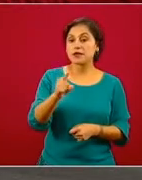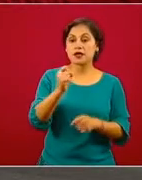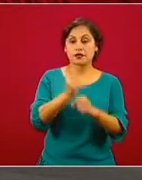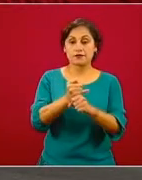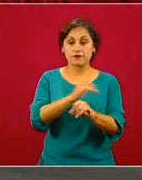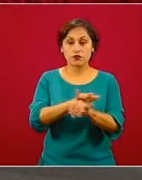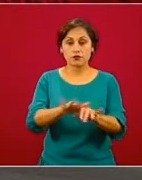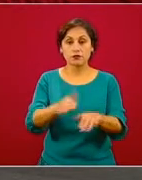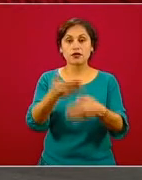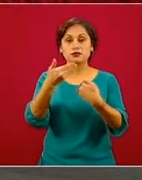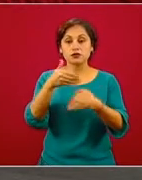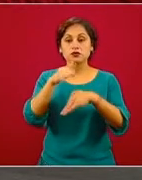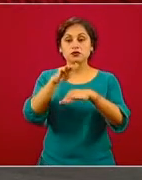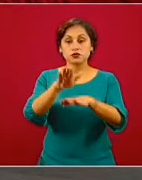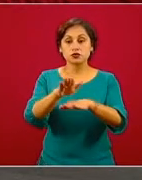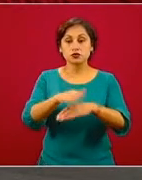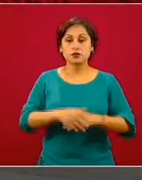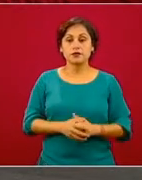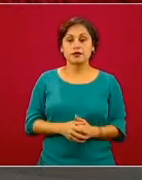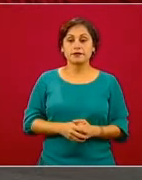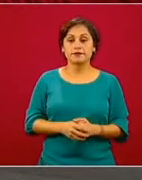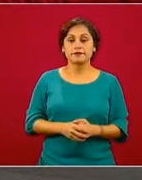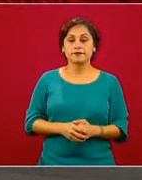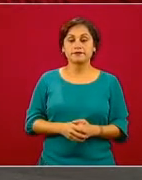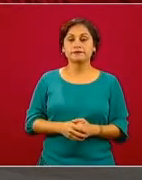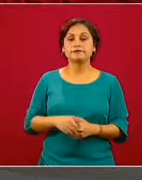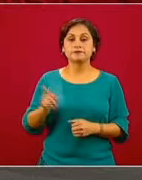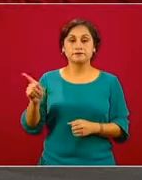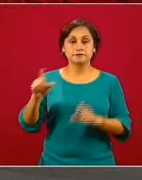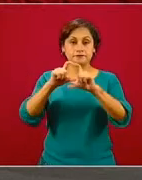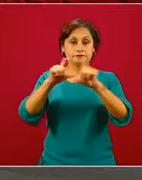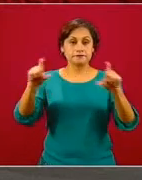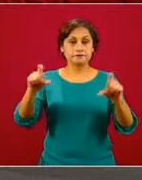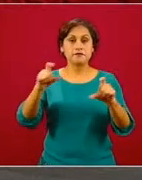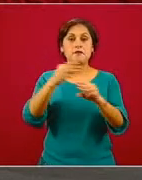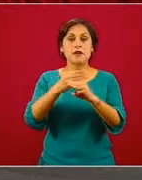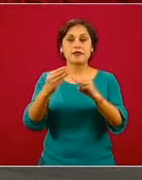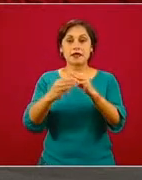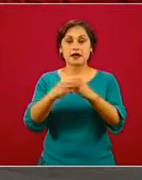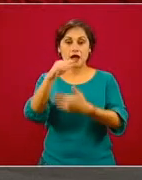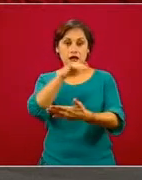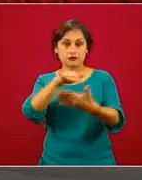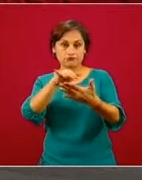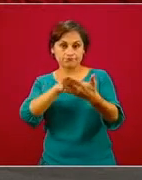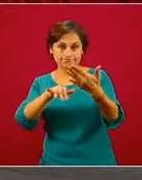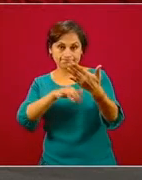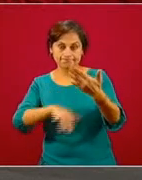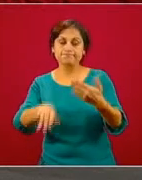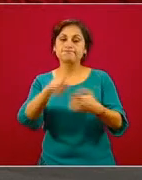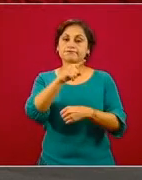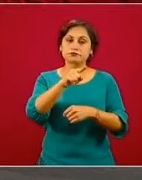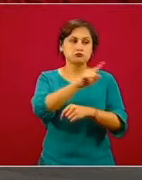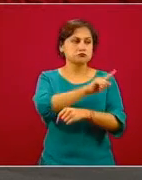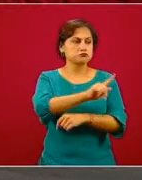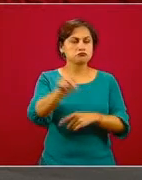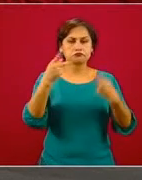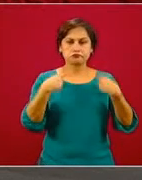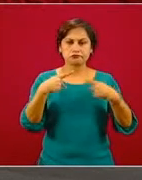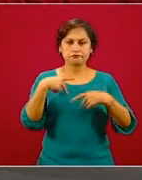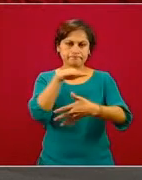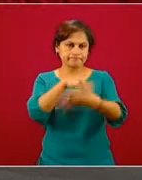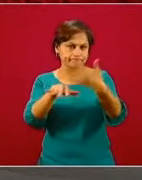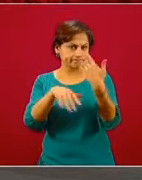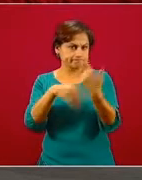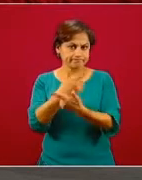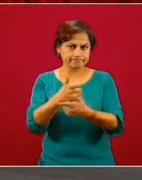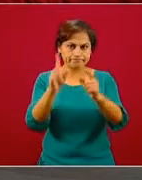This is all available material that you can have access to. And this other section is for the general